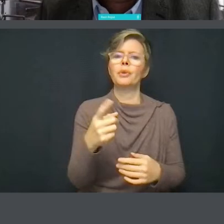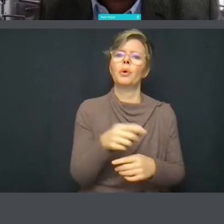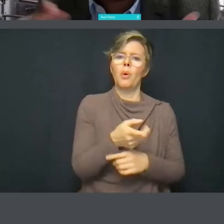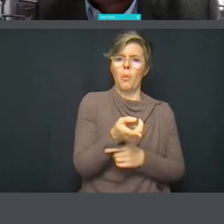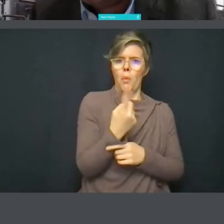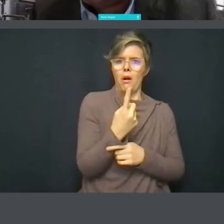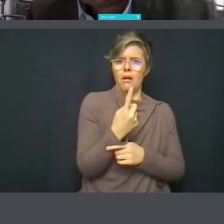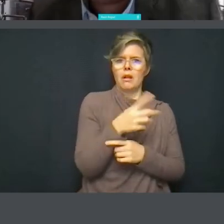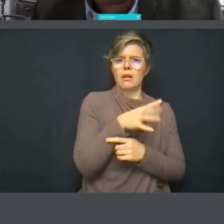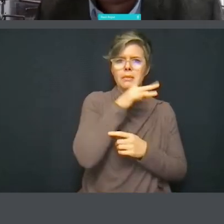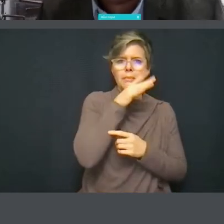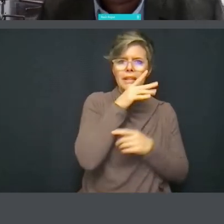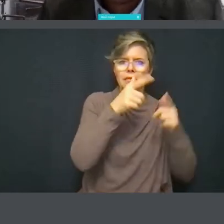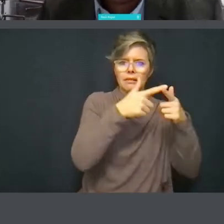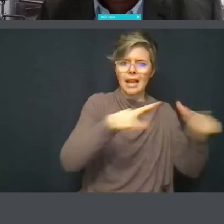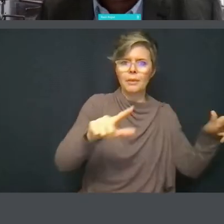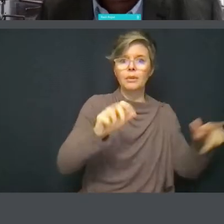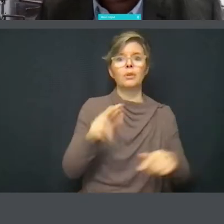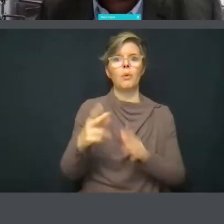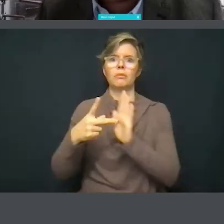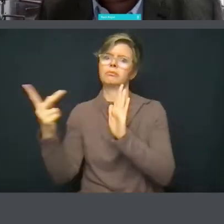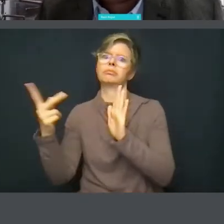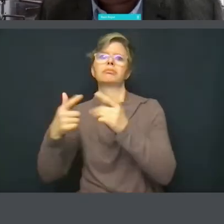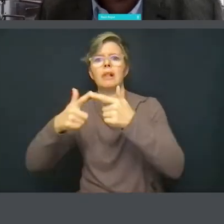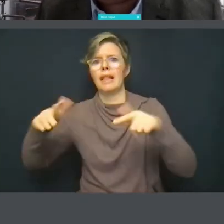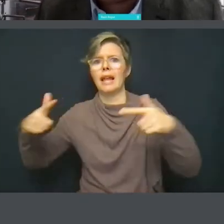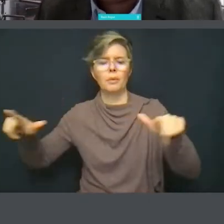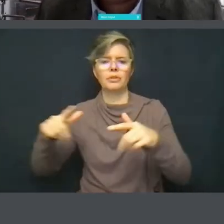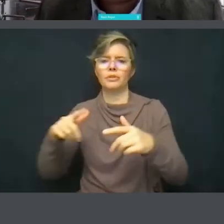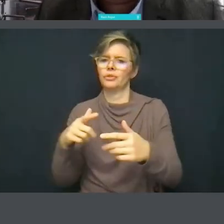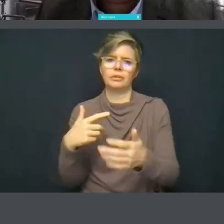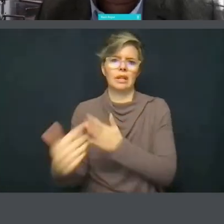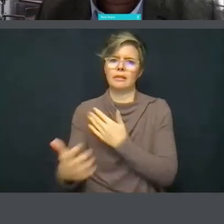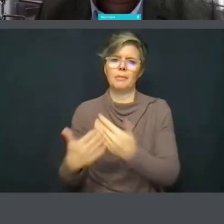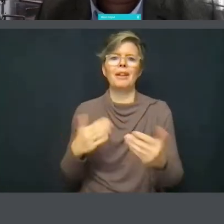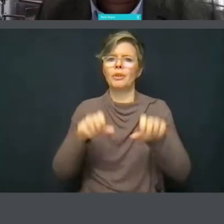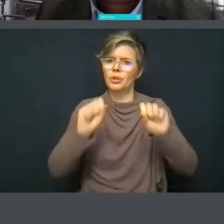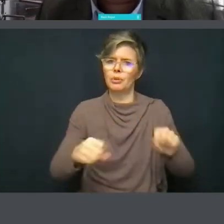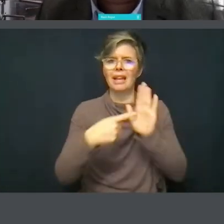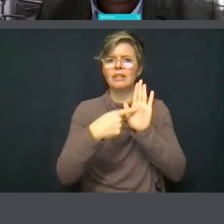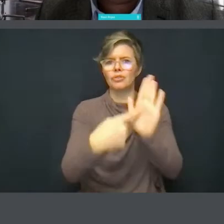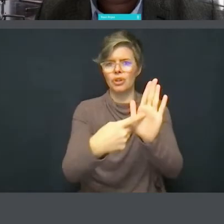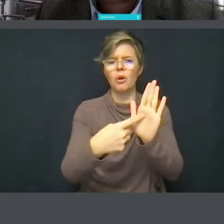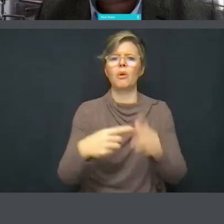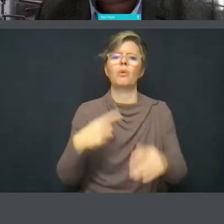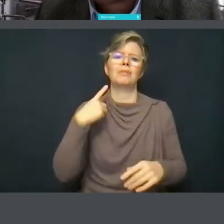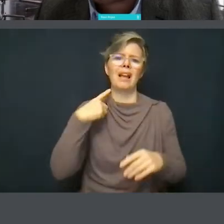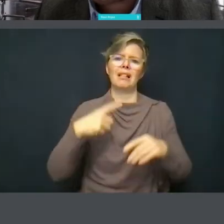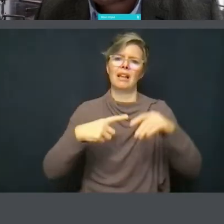and you speak English and whatever else, you can exhibit dialectal variation, right?